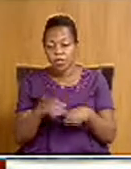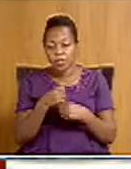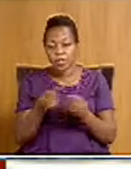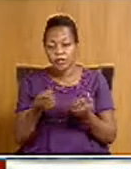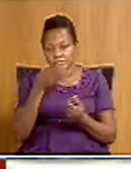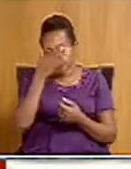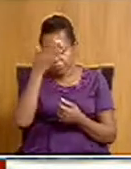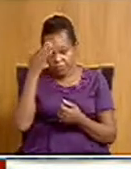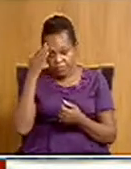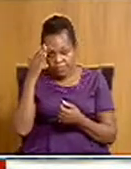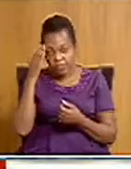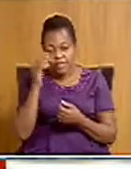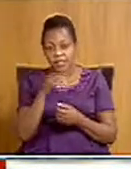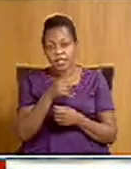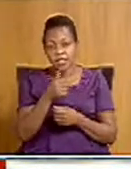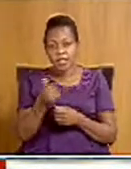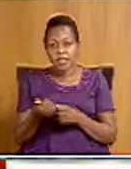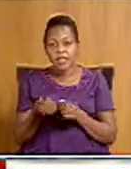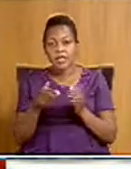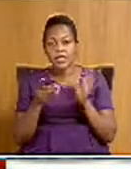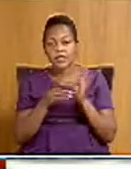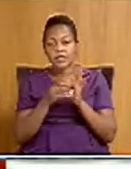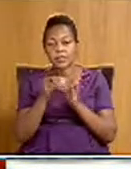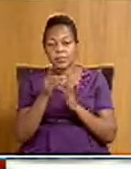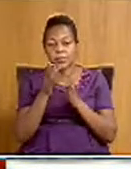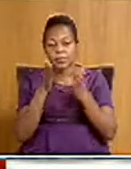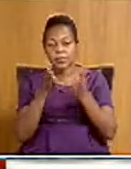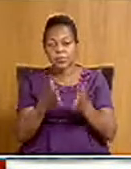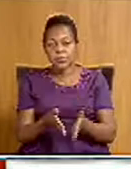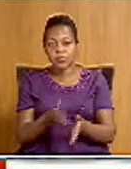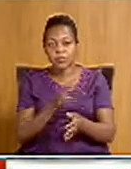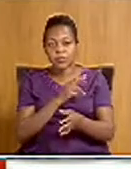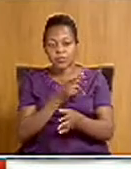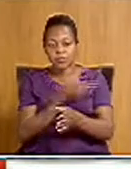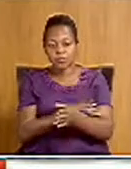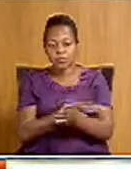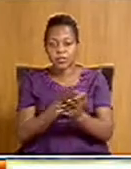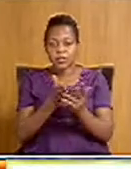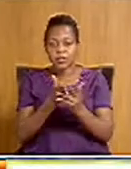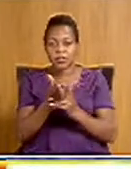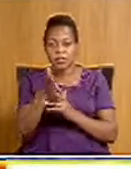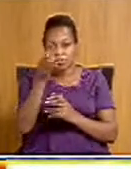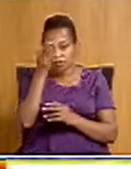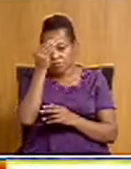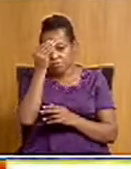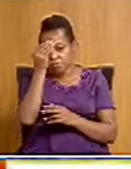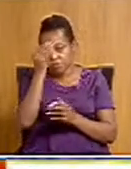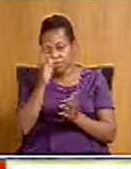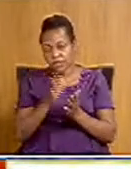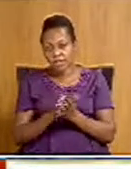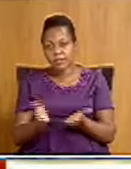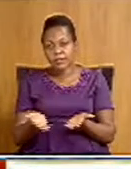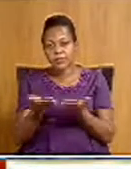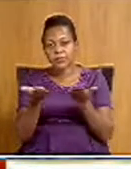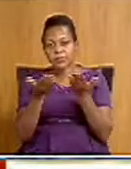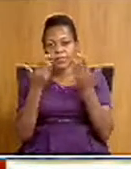the other one, the development of the human resource through education and improved